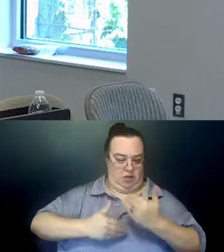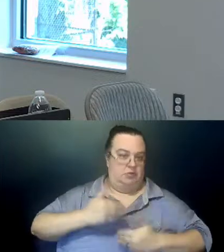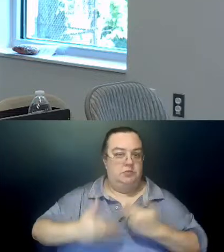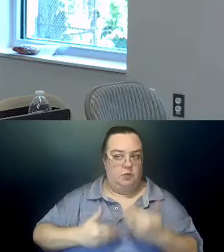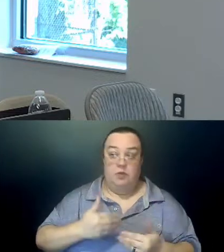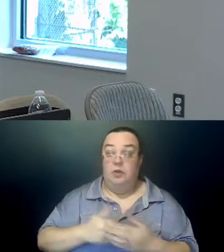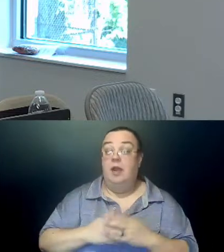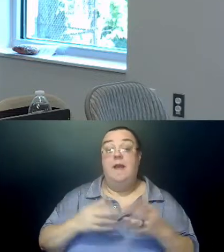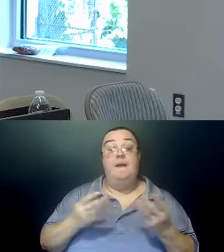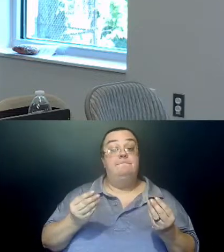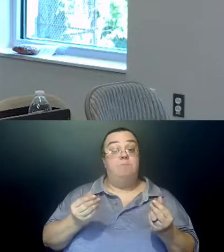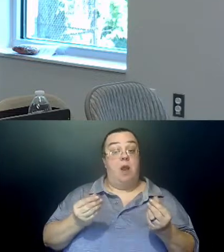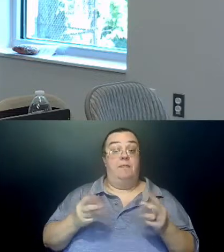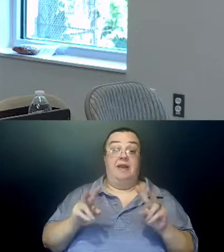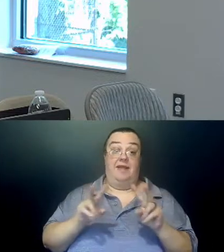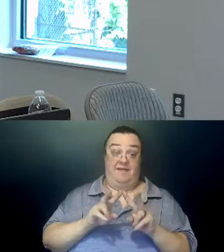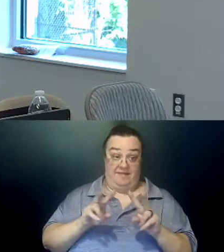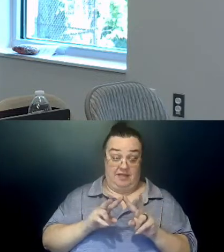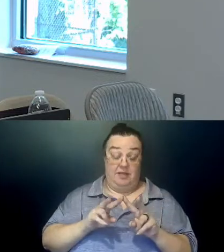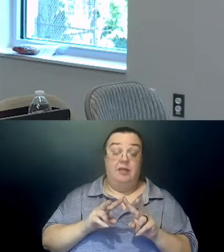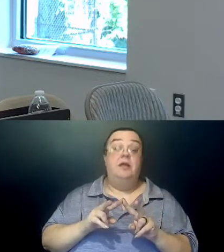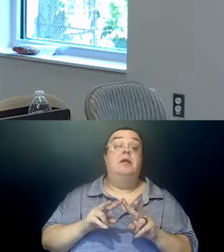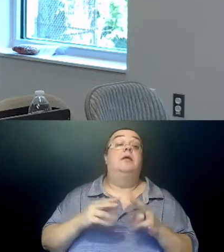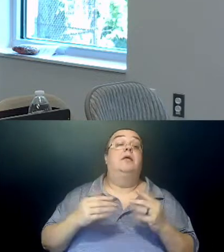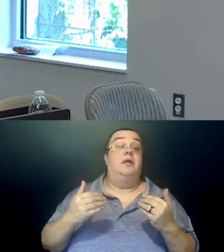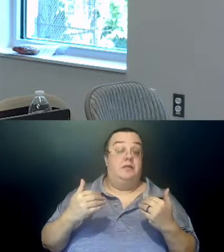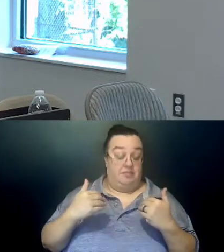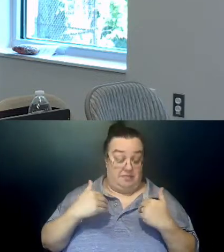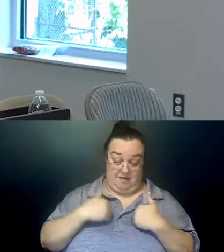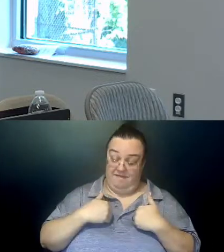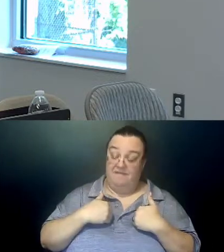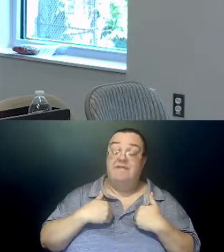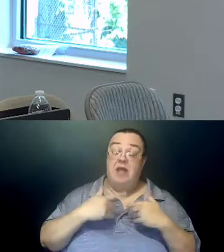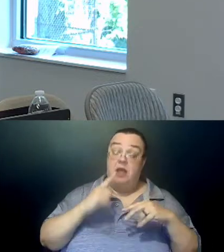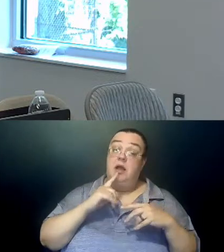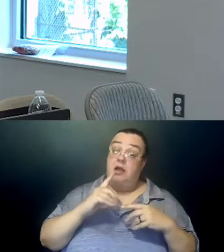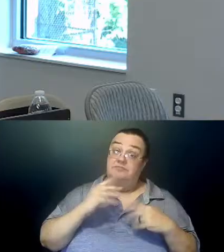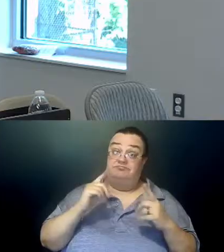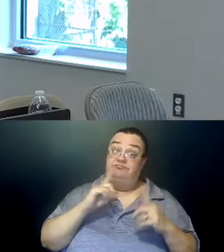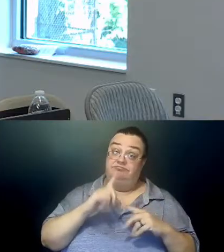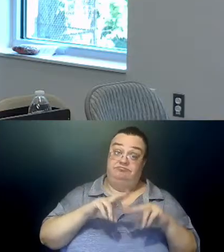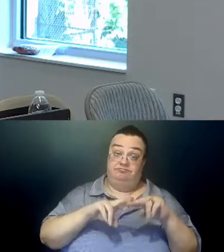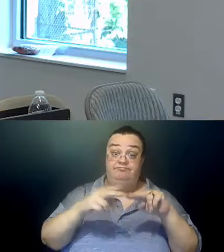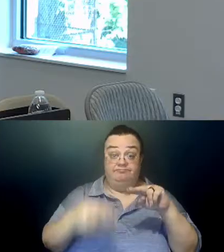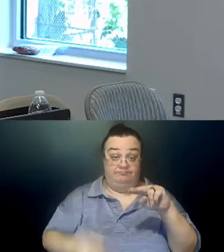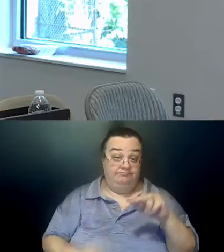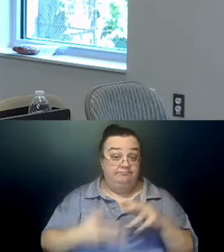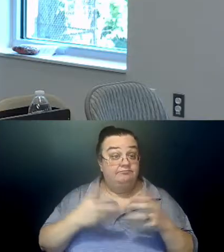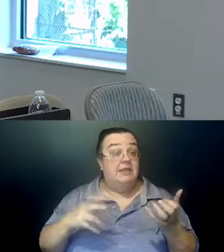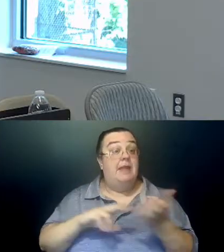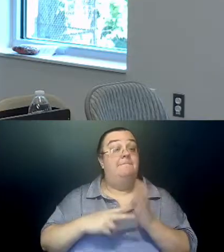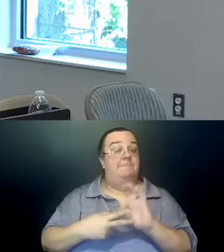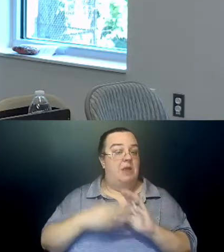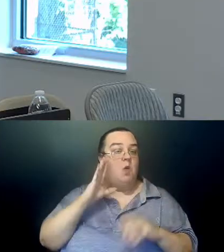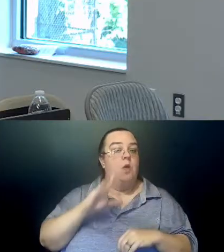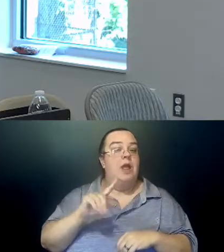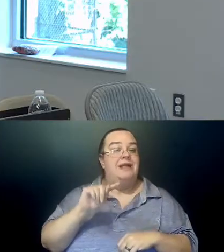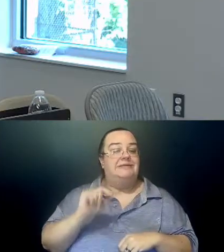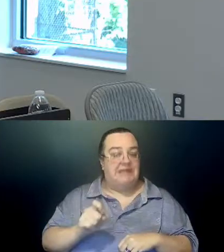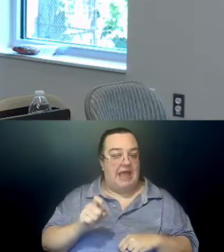values have and are dropping considerably, meaning we will be taxed at a much